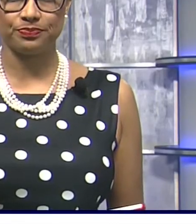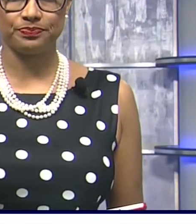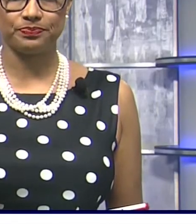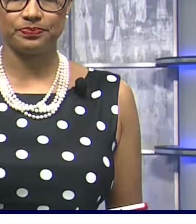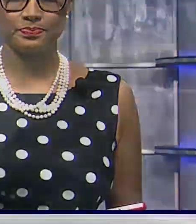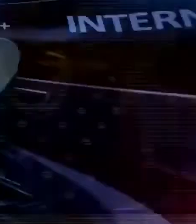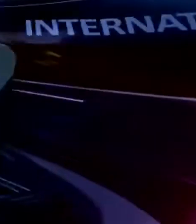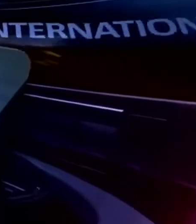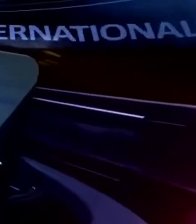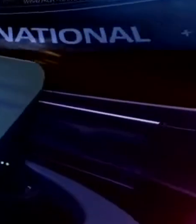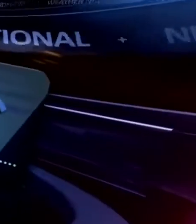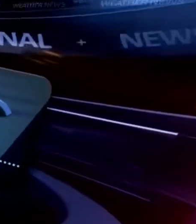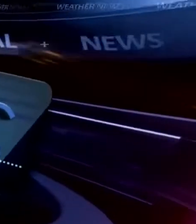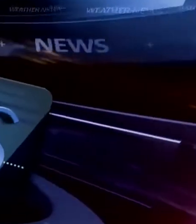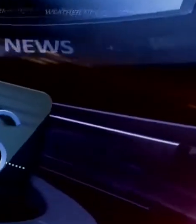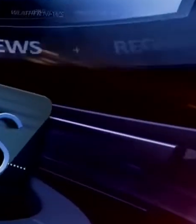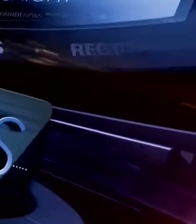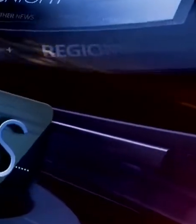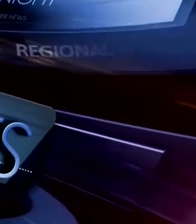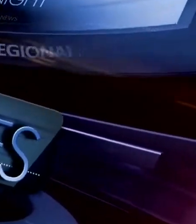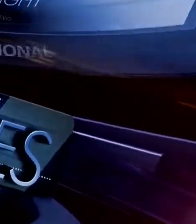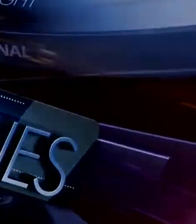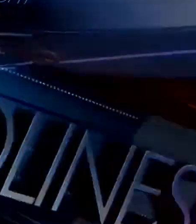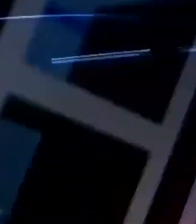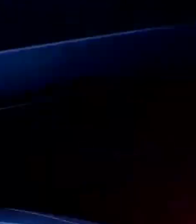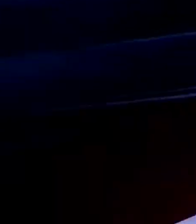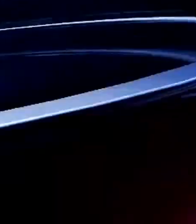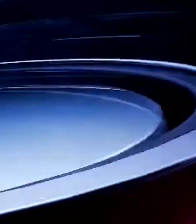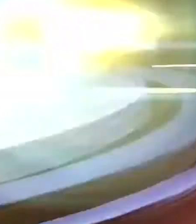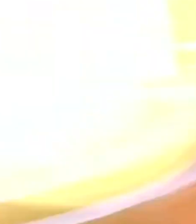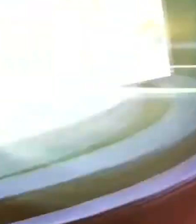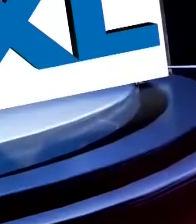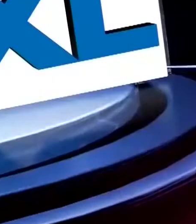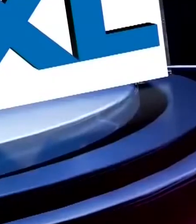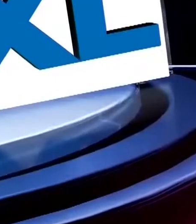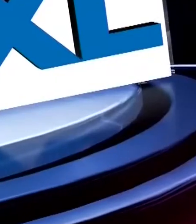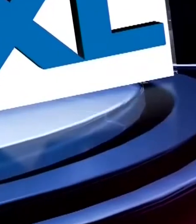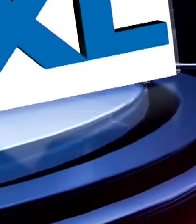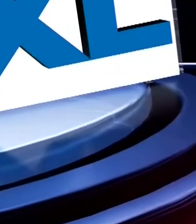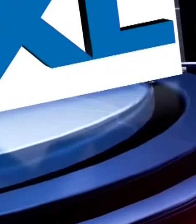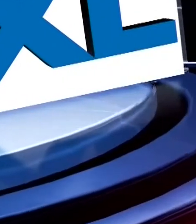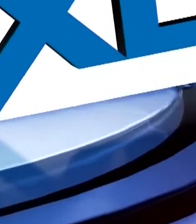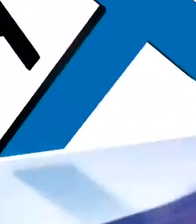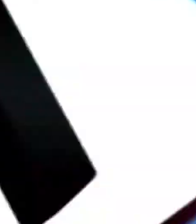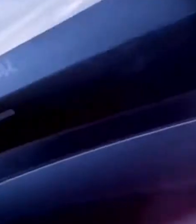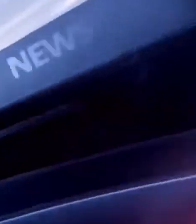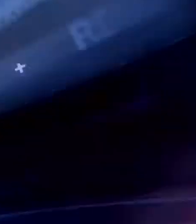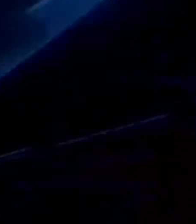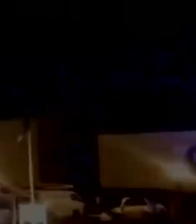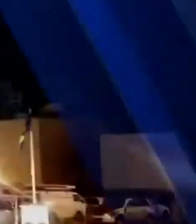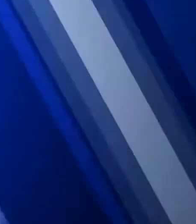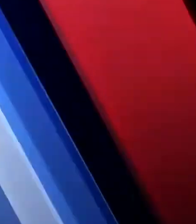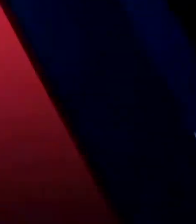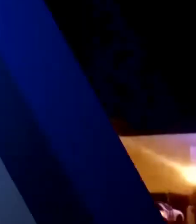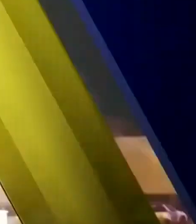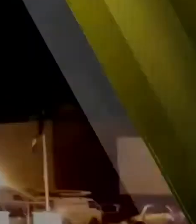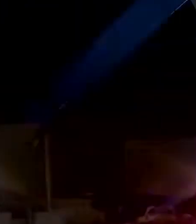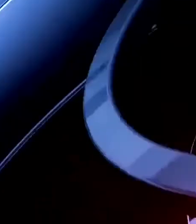match. Newsnight Headlines was brought to you compliments Omega XL.